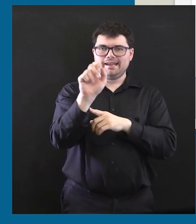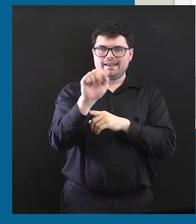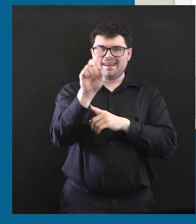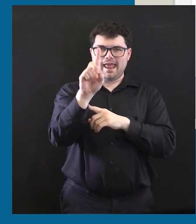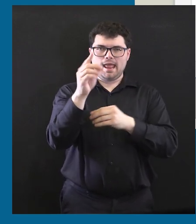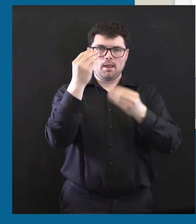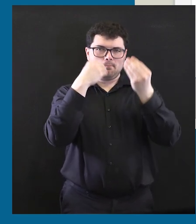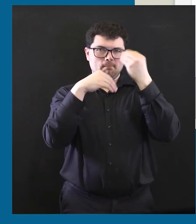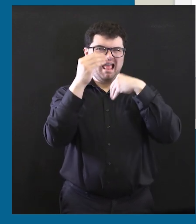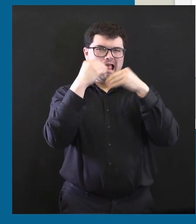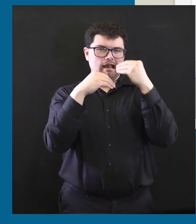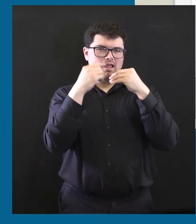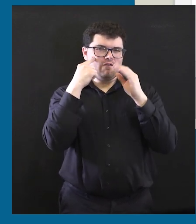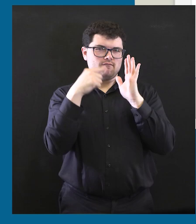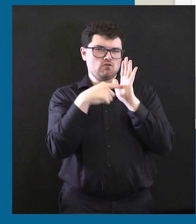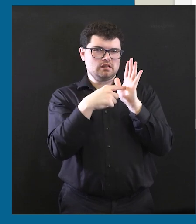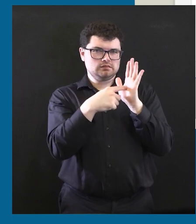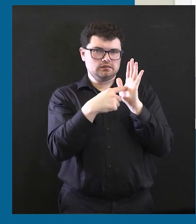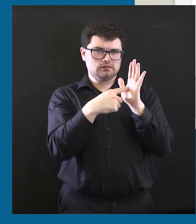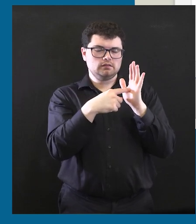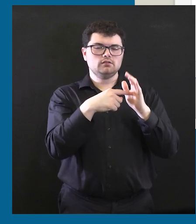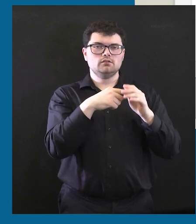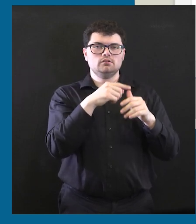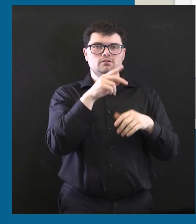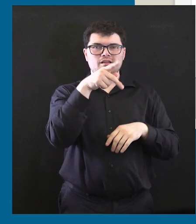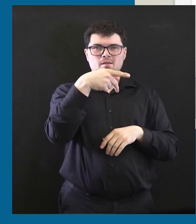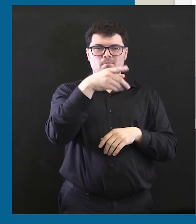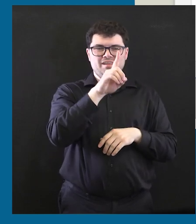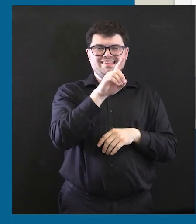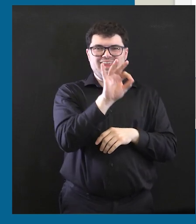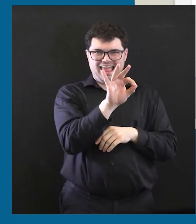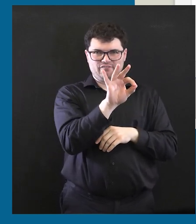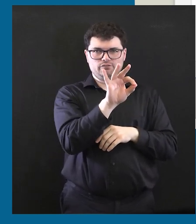The NCTAD picnic, for example.